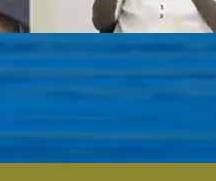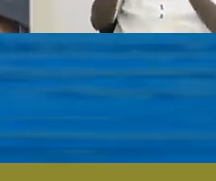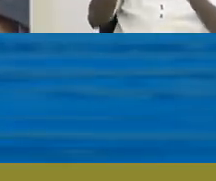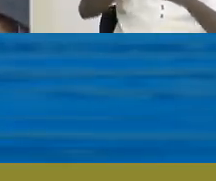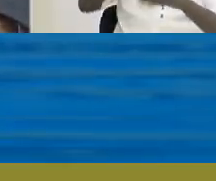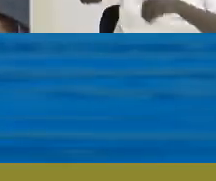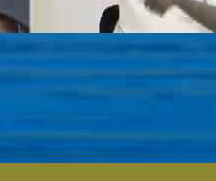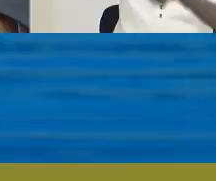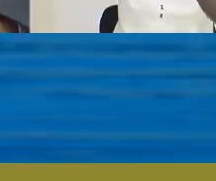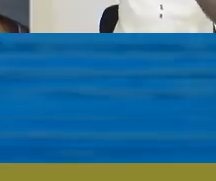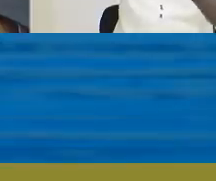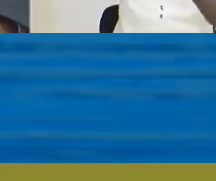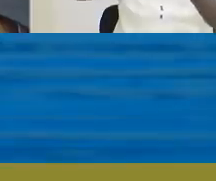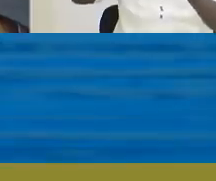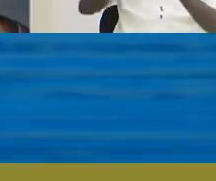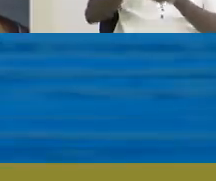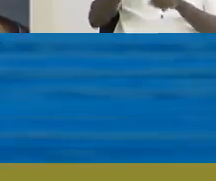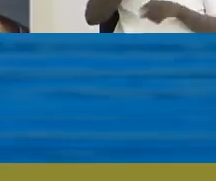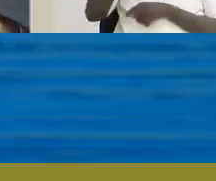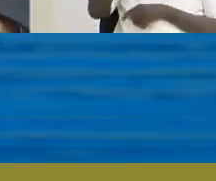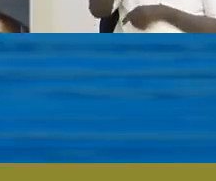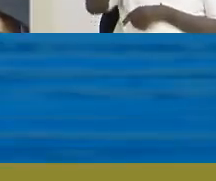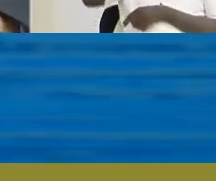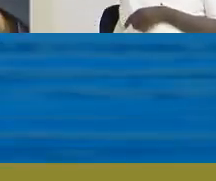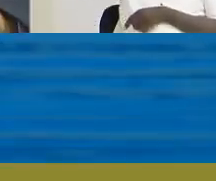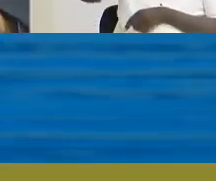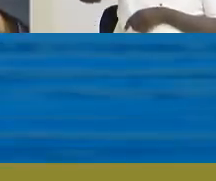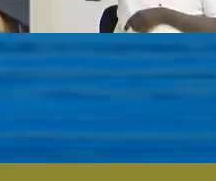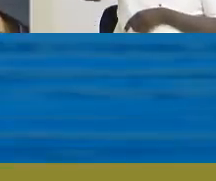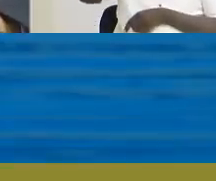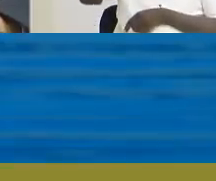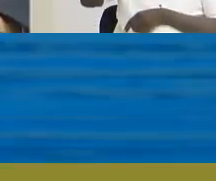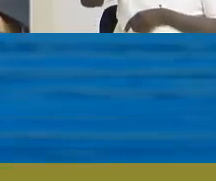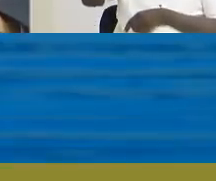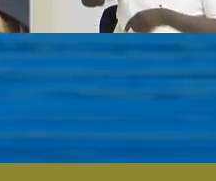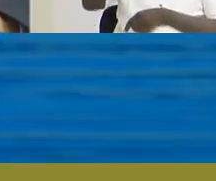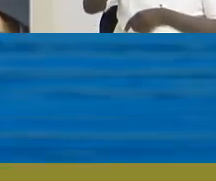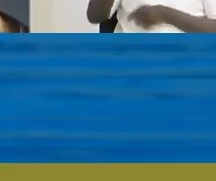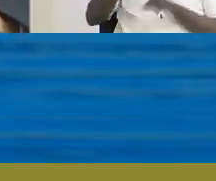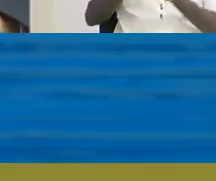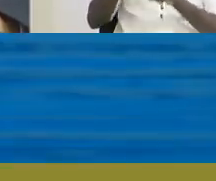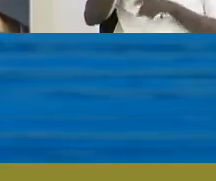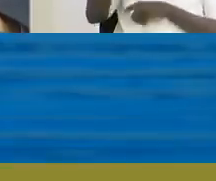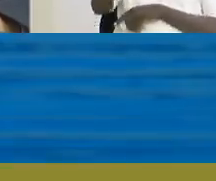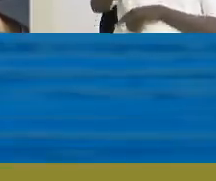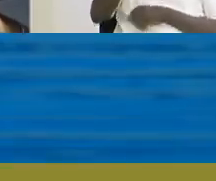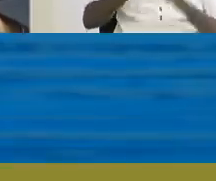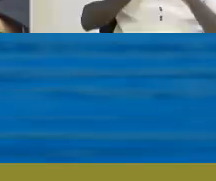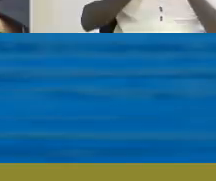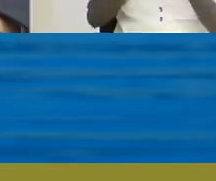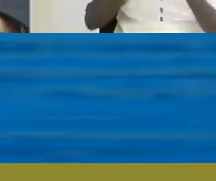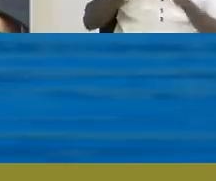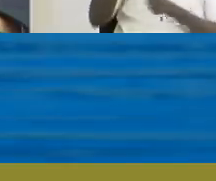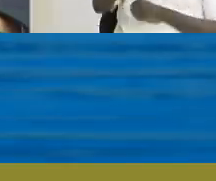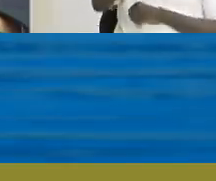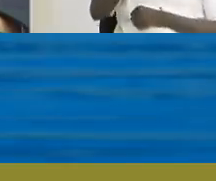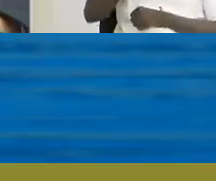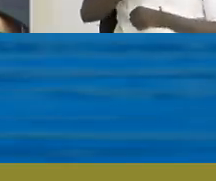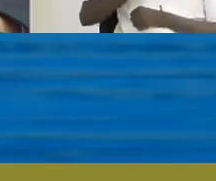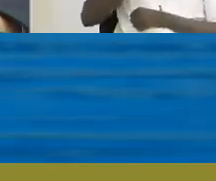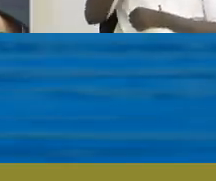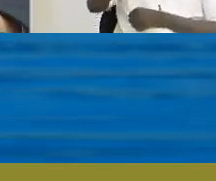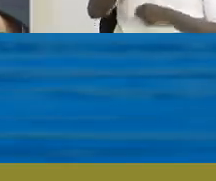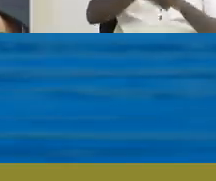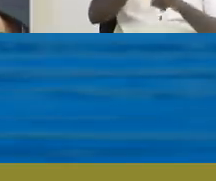recall, Sadi Buhaida was there. I was there, Sana Sabali was there with Jammeh. I cannot